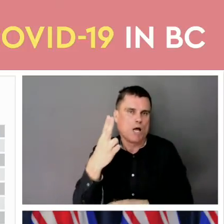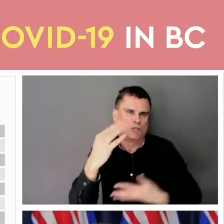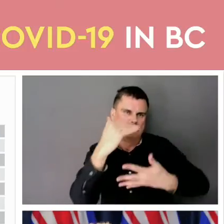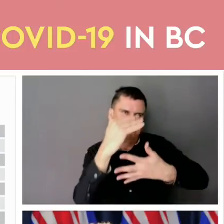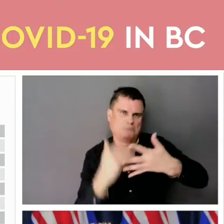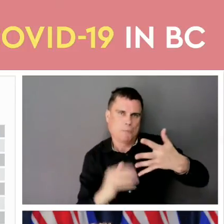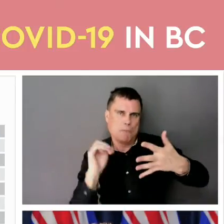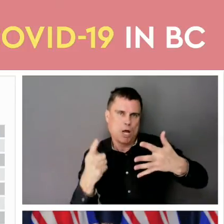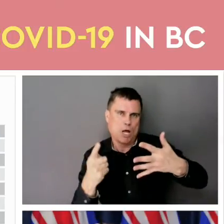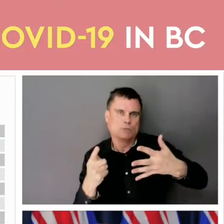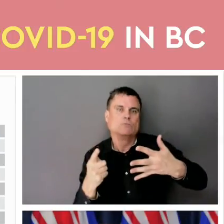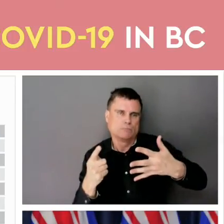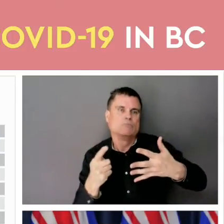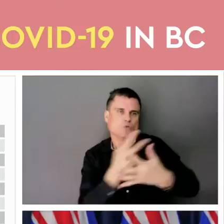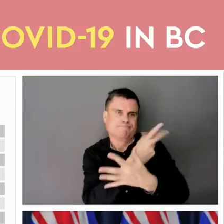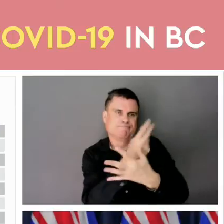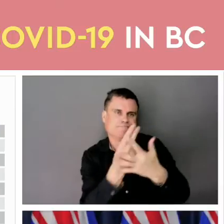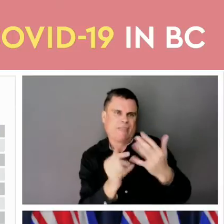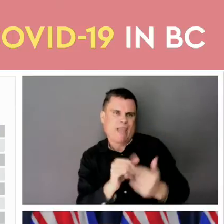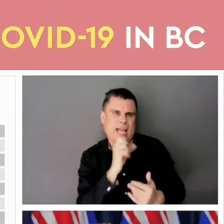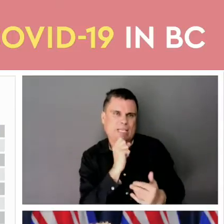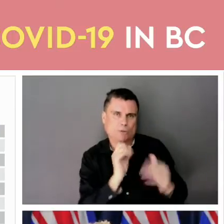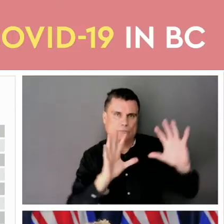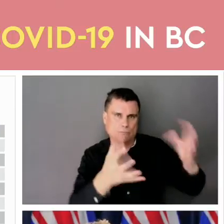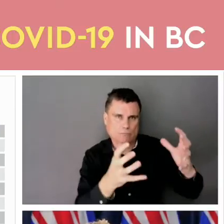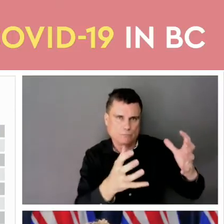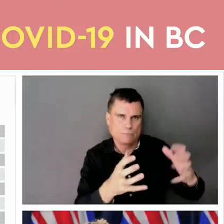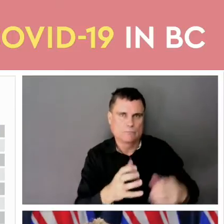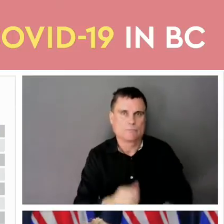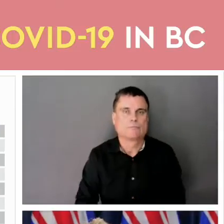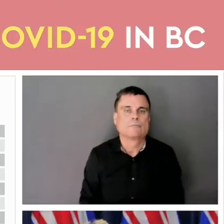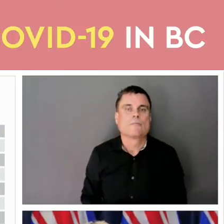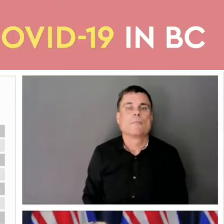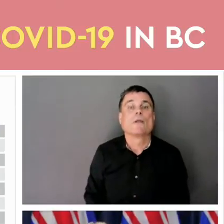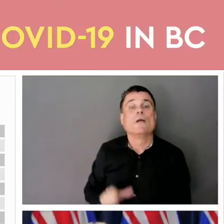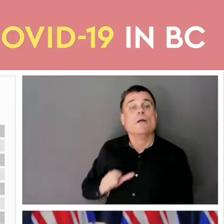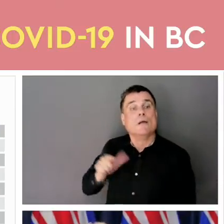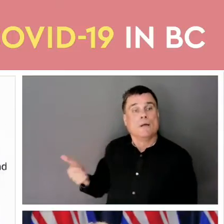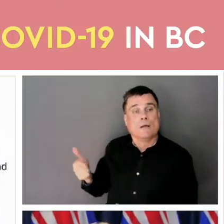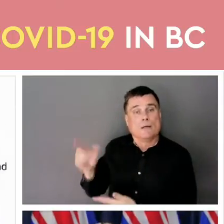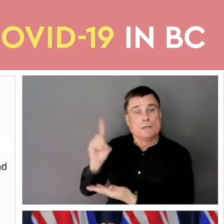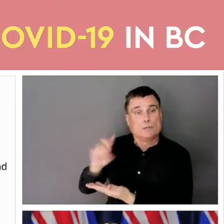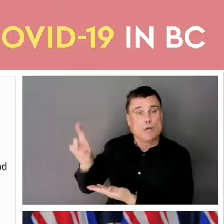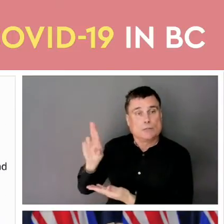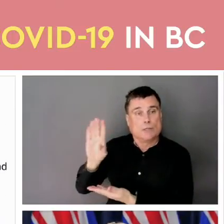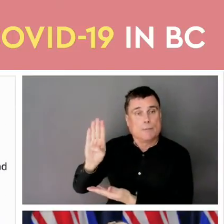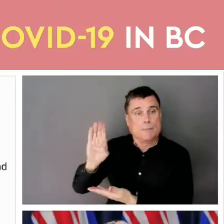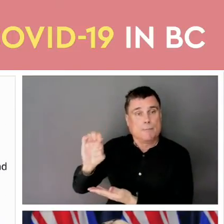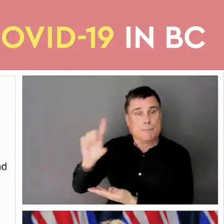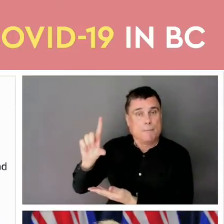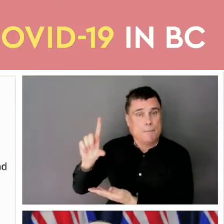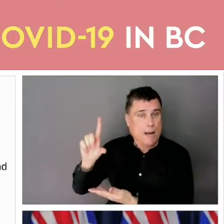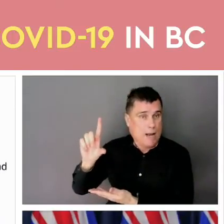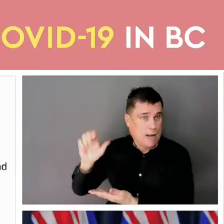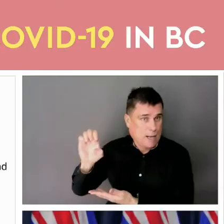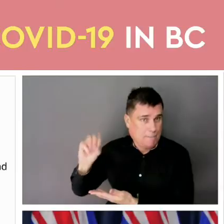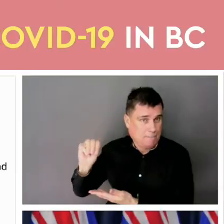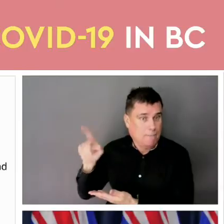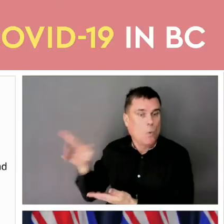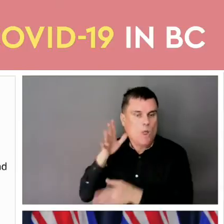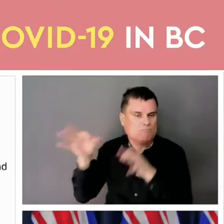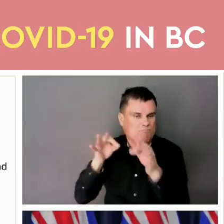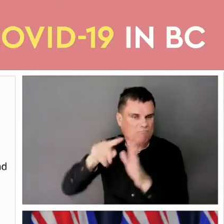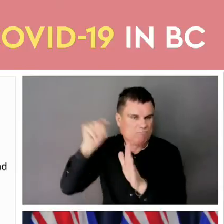now turn it over to Dr. Ballem to provide some more details about the plan as we move forward.